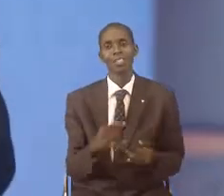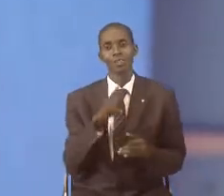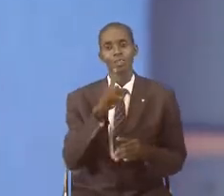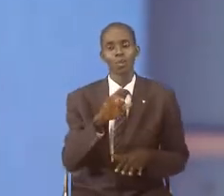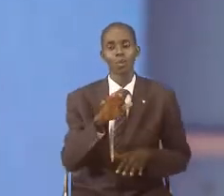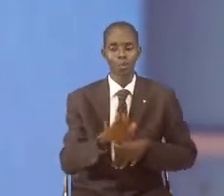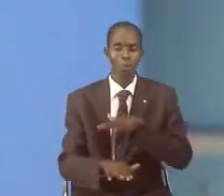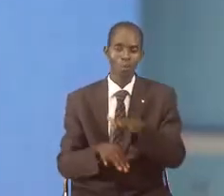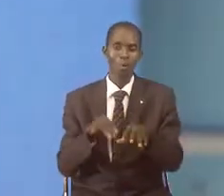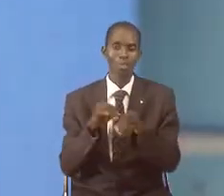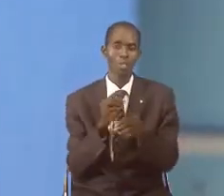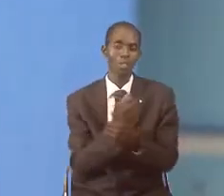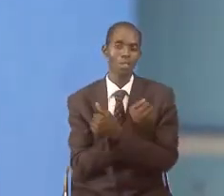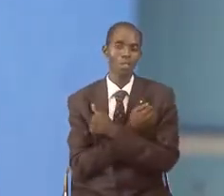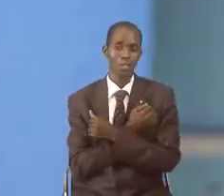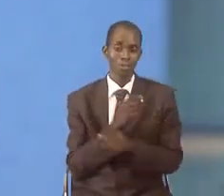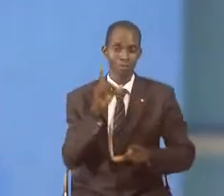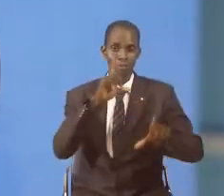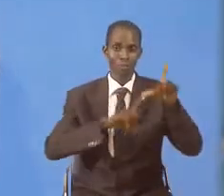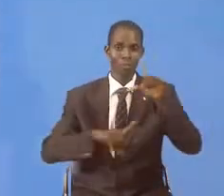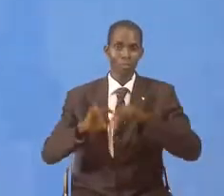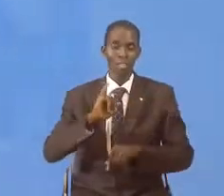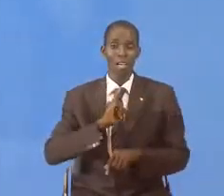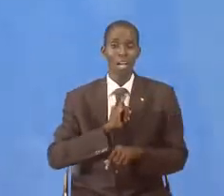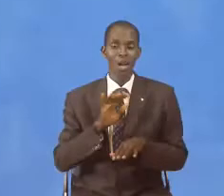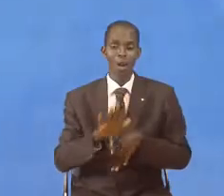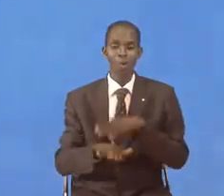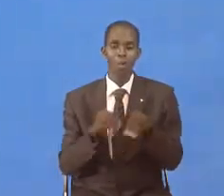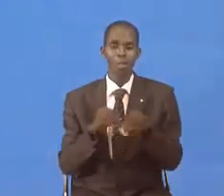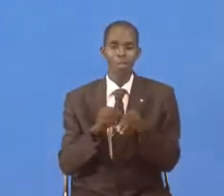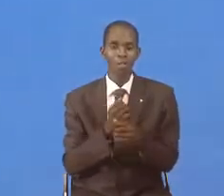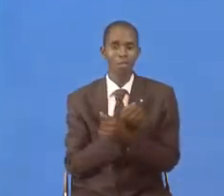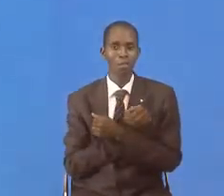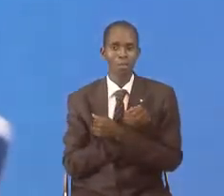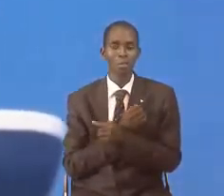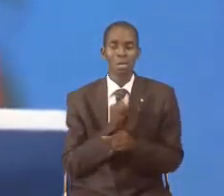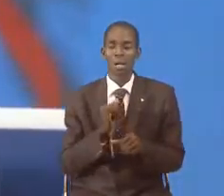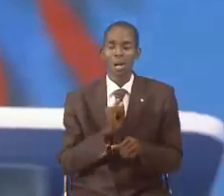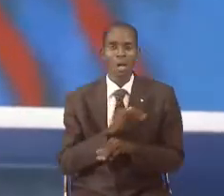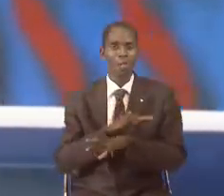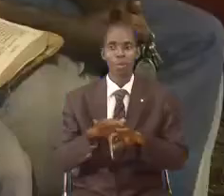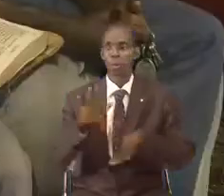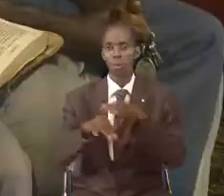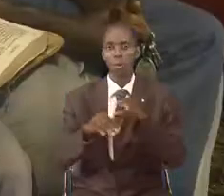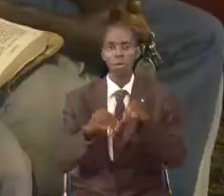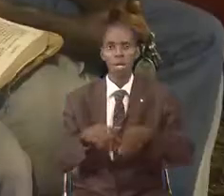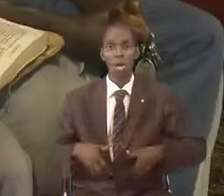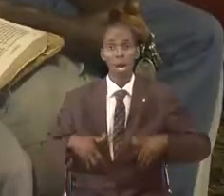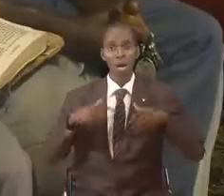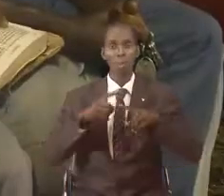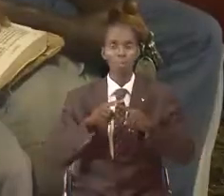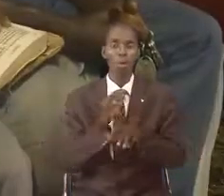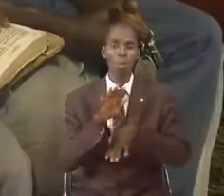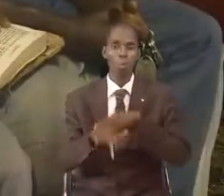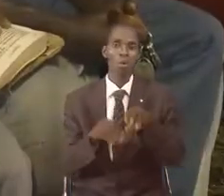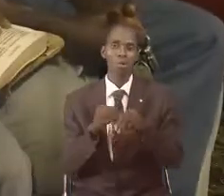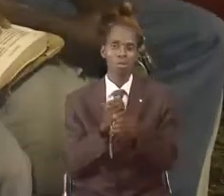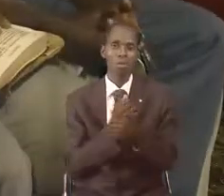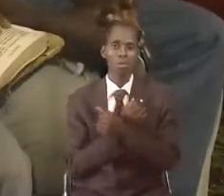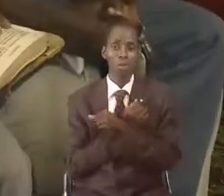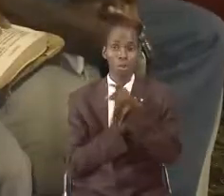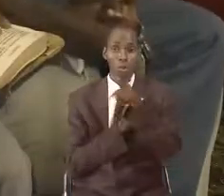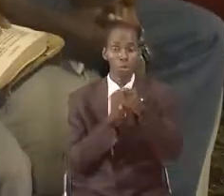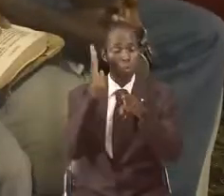taken residence in you. And now you walk in love. I walk in love. I don't walk in